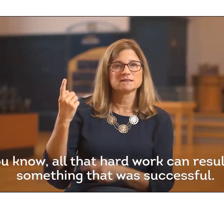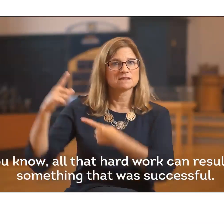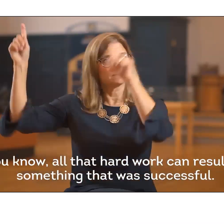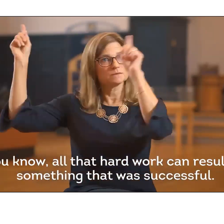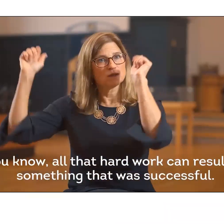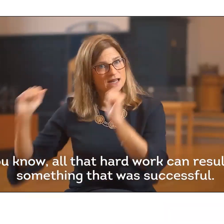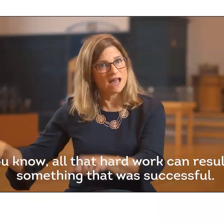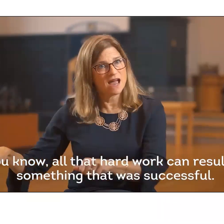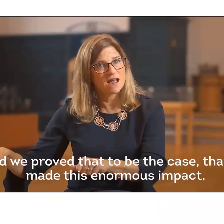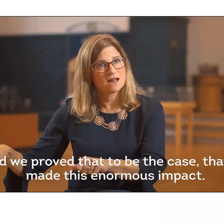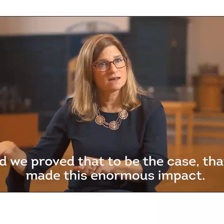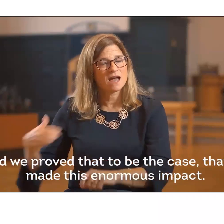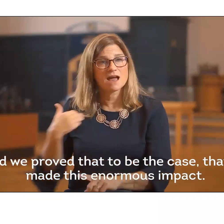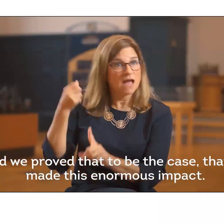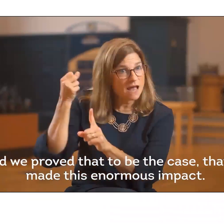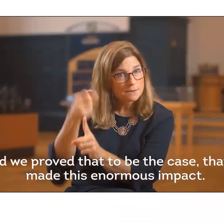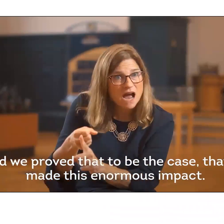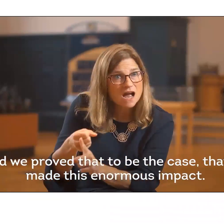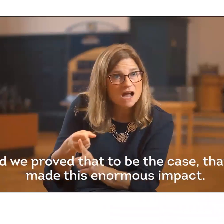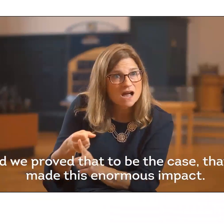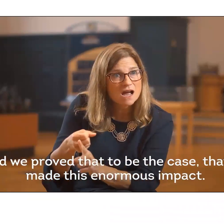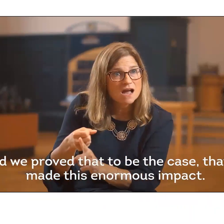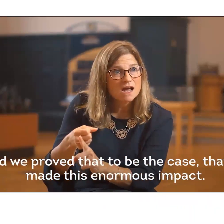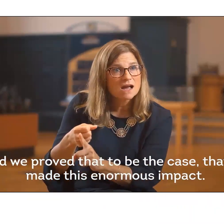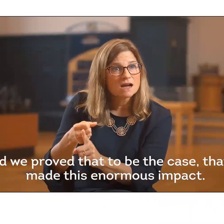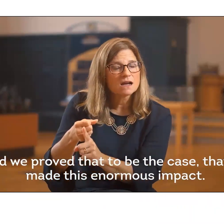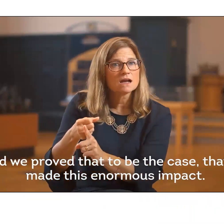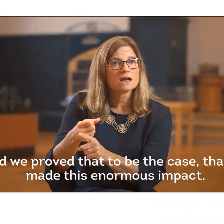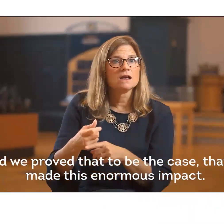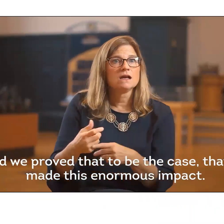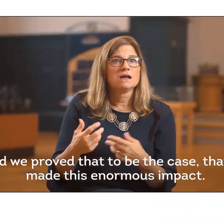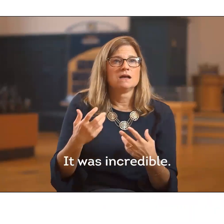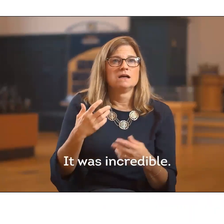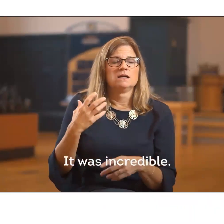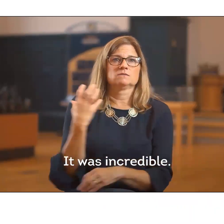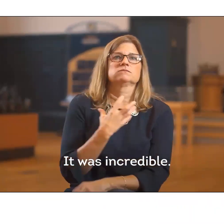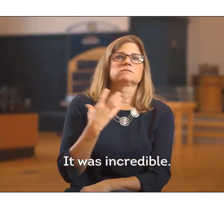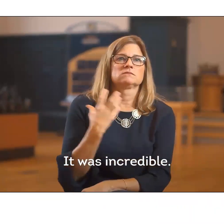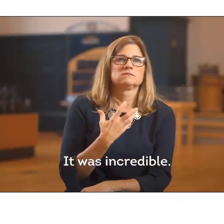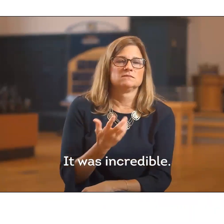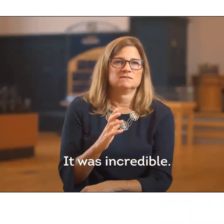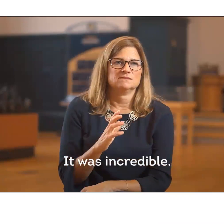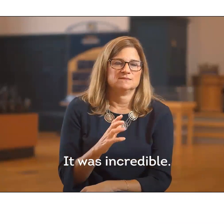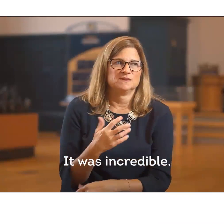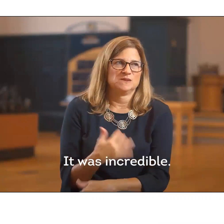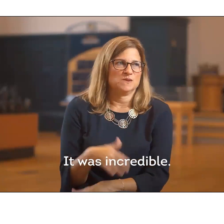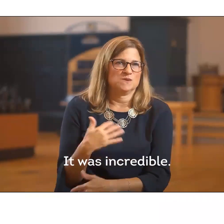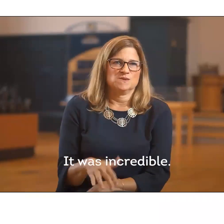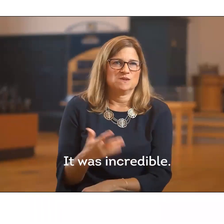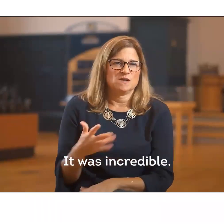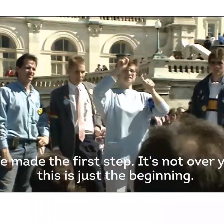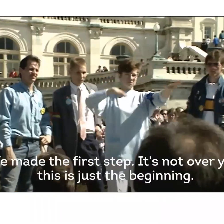something that was successful, and we proved that to be the case, that we made this enormous impact. It was